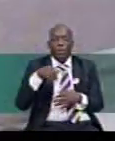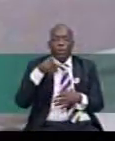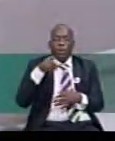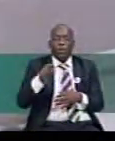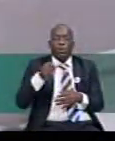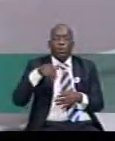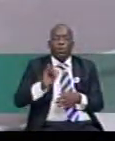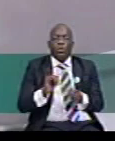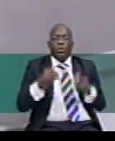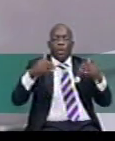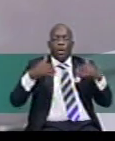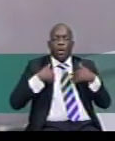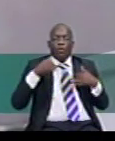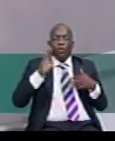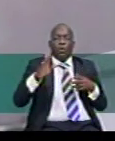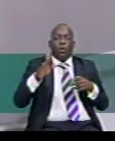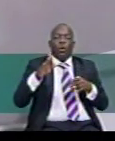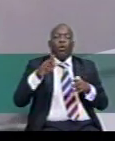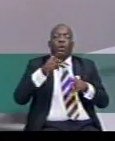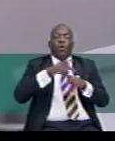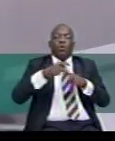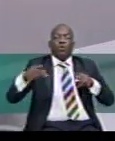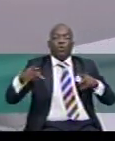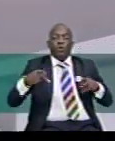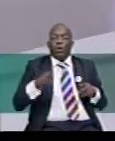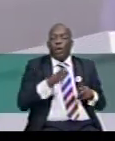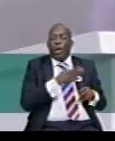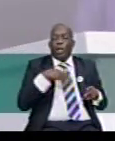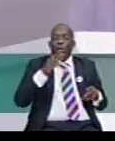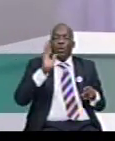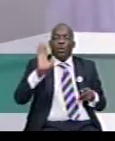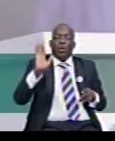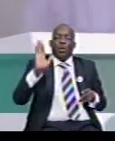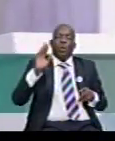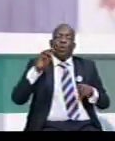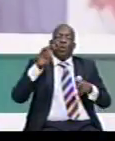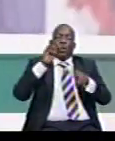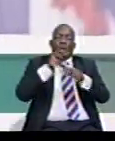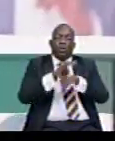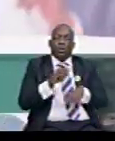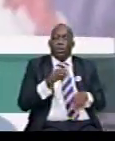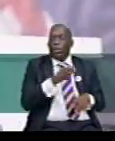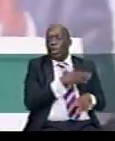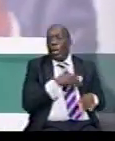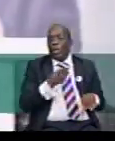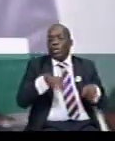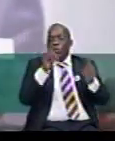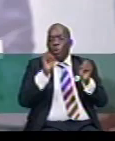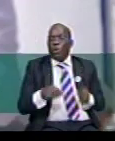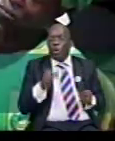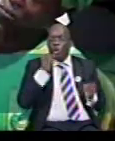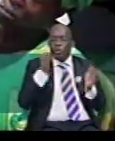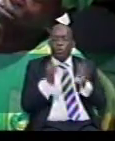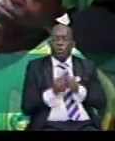your profession and your ministry, and the power is with you every